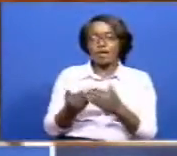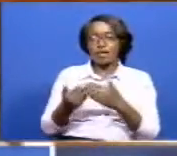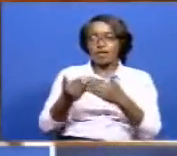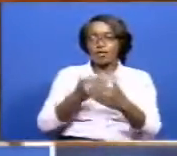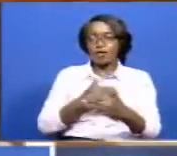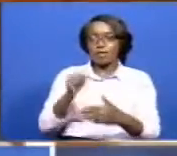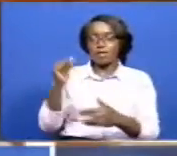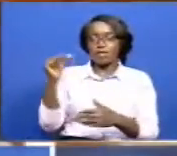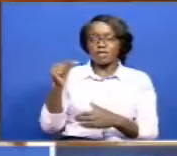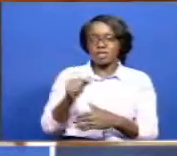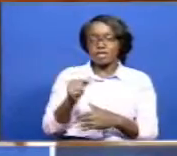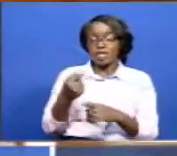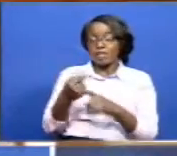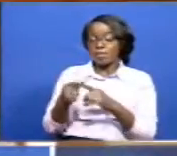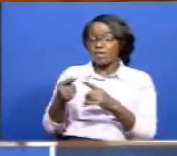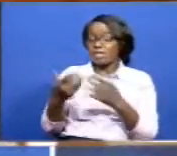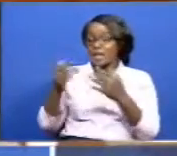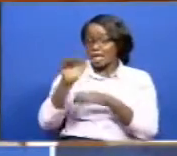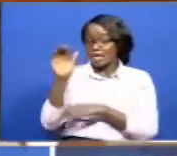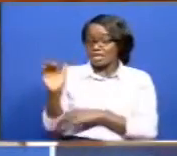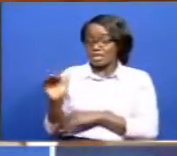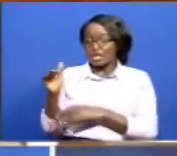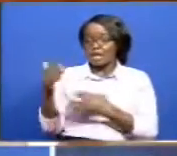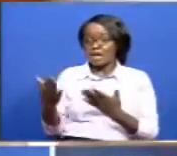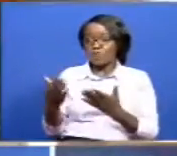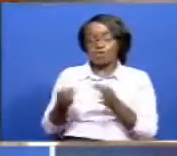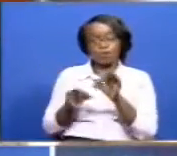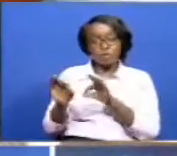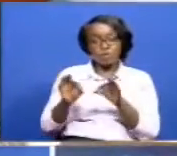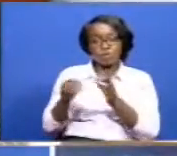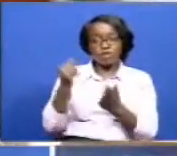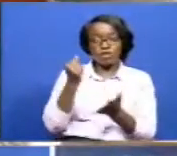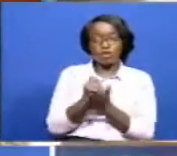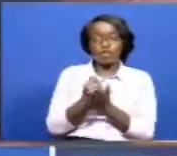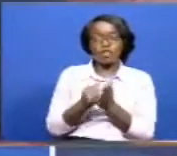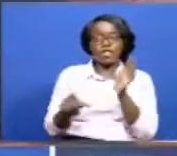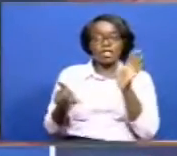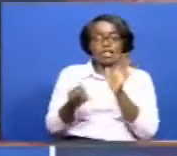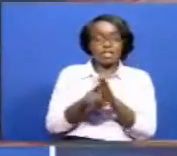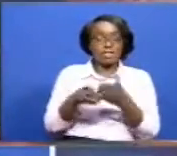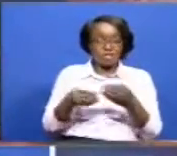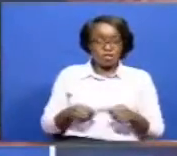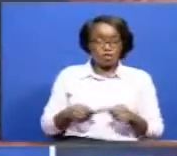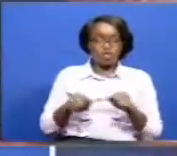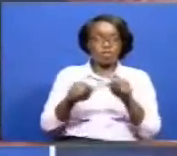taken to task to explain how his office allowed the alleged illegality to take place. The AG is not...